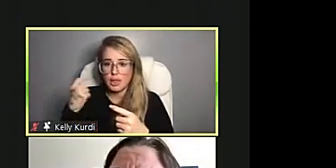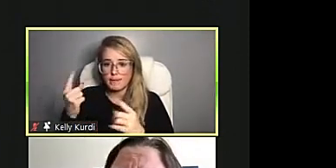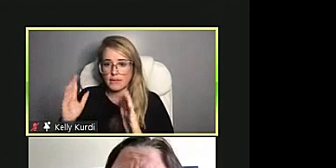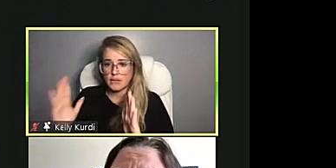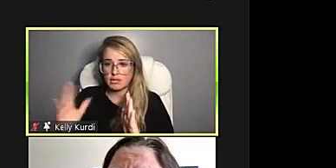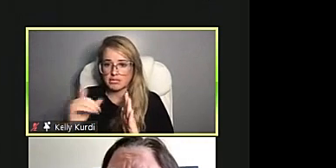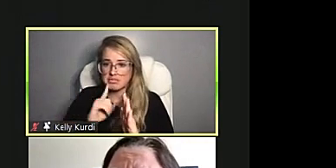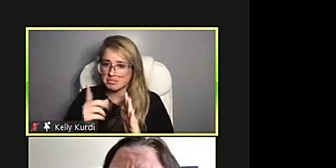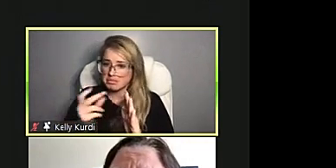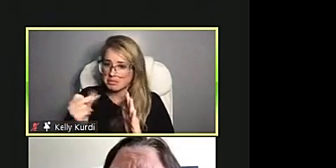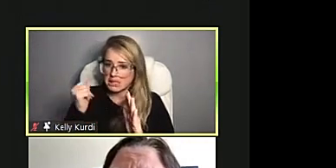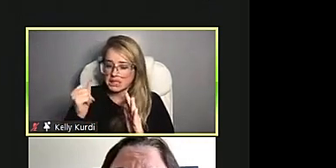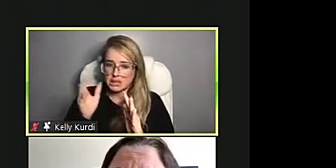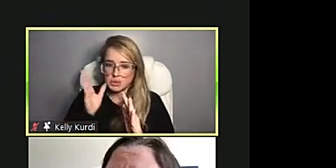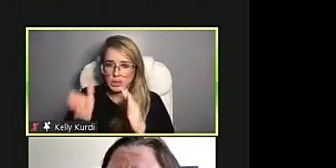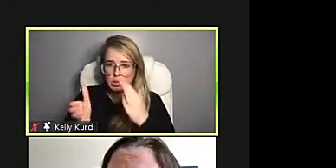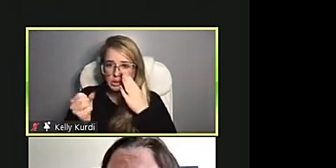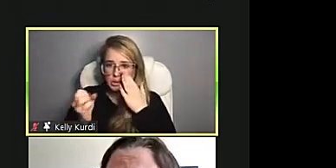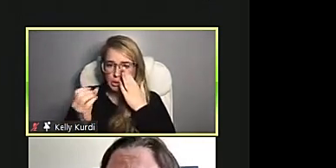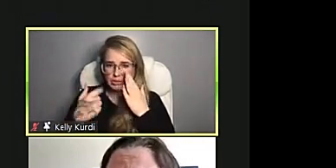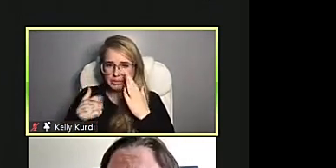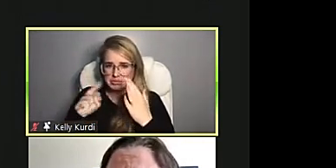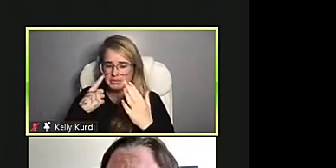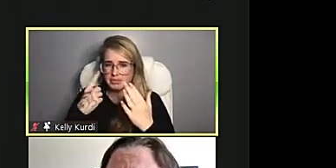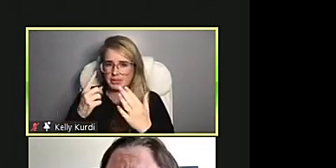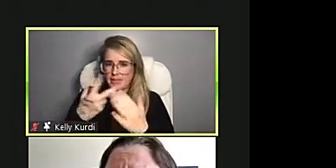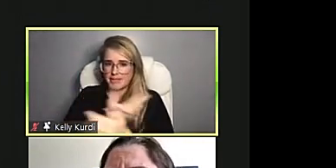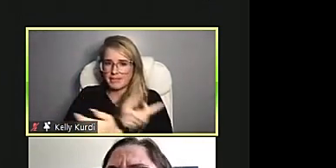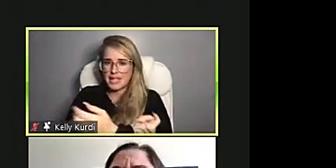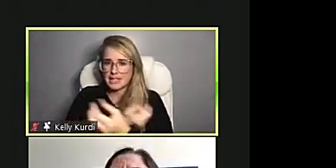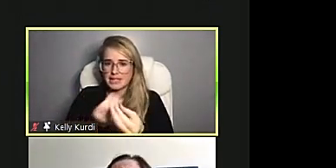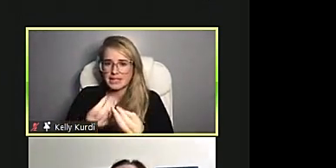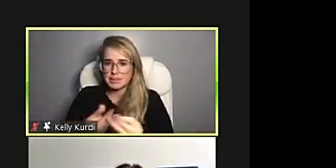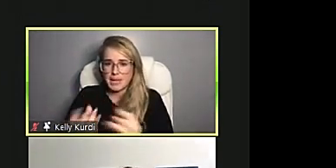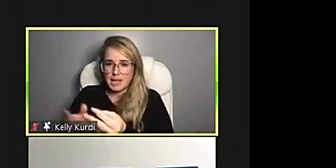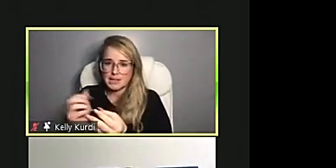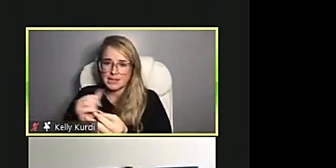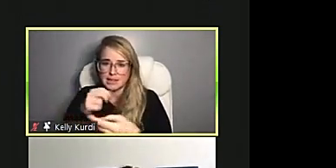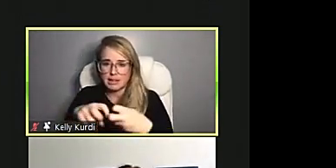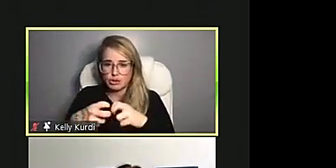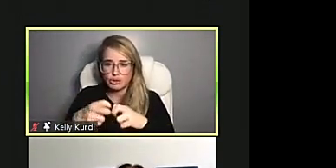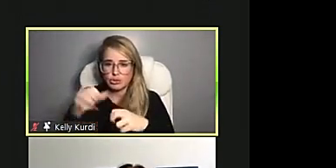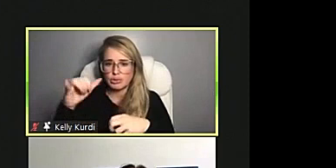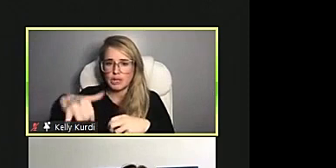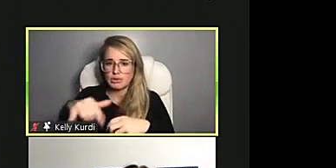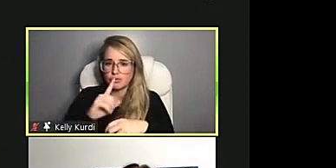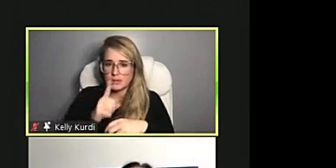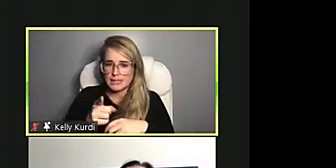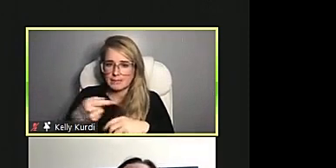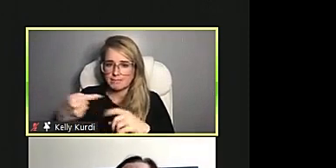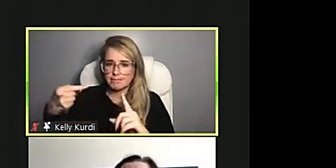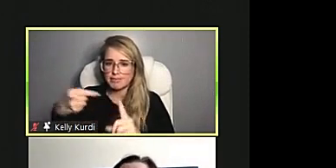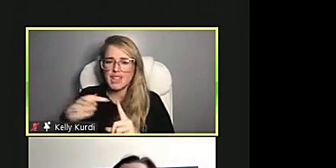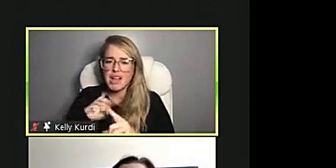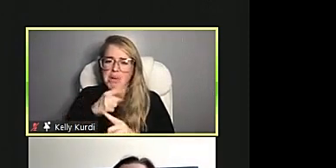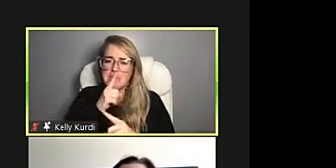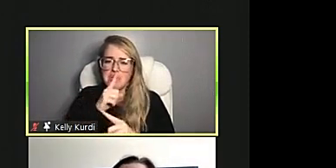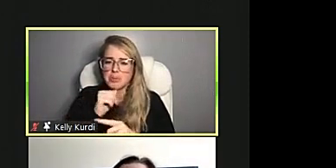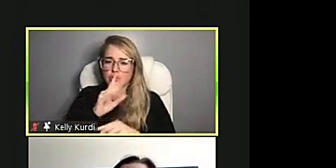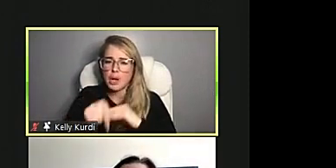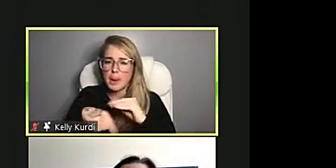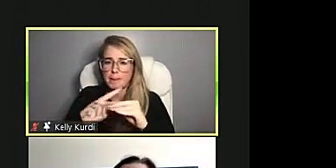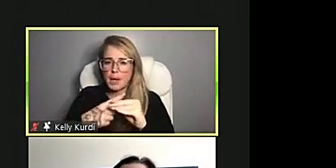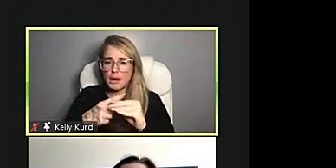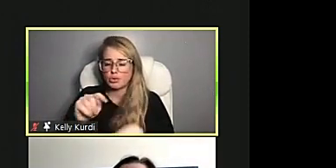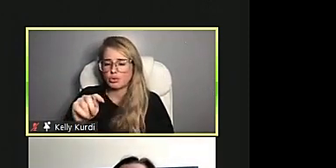pretty immediately. So I don't think vaccine supply is an issue. I think it's kind of the I wouldn't call it a trickle, but it's the